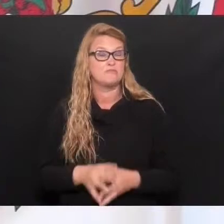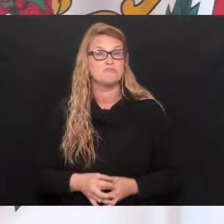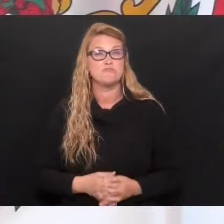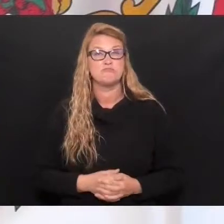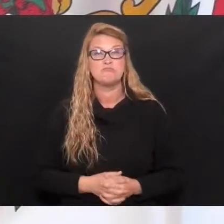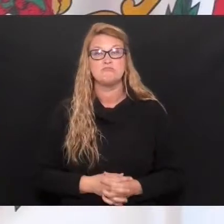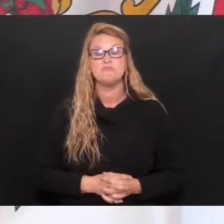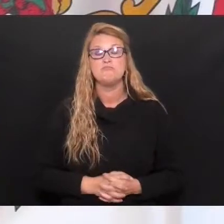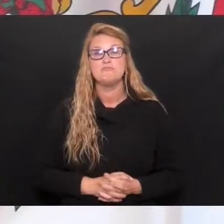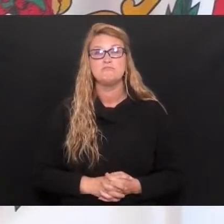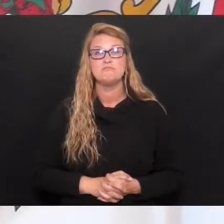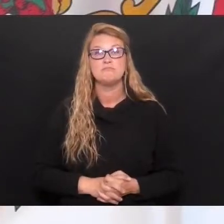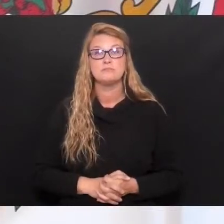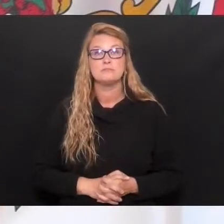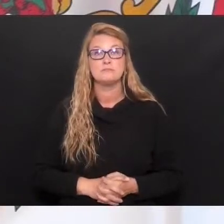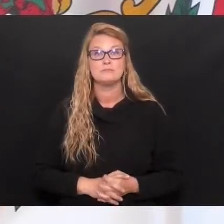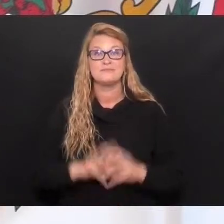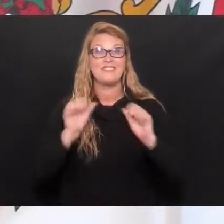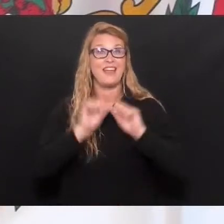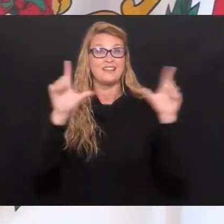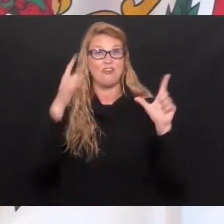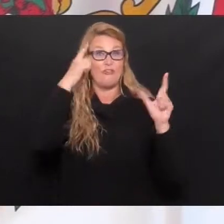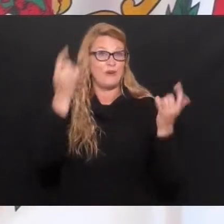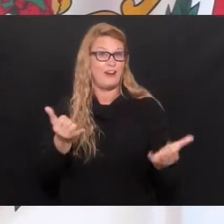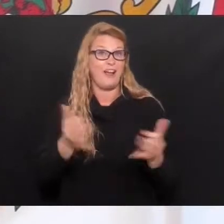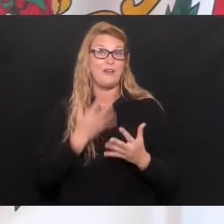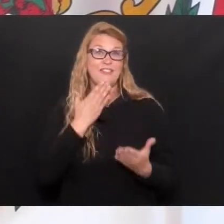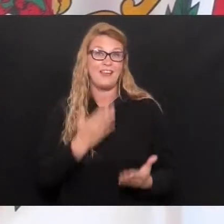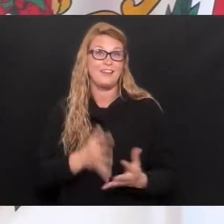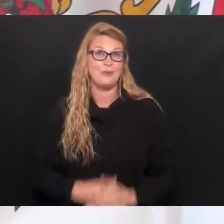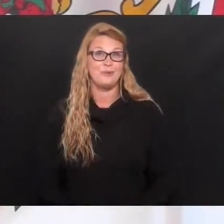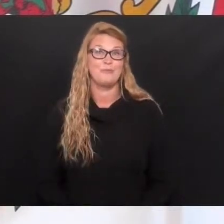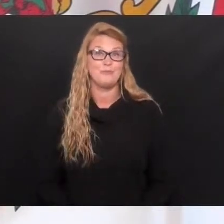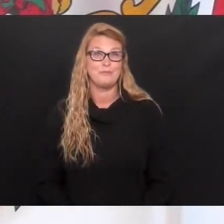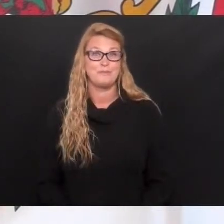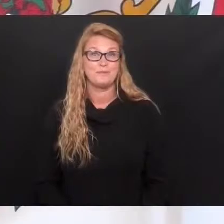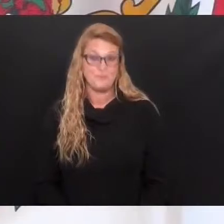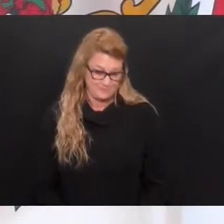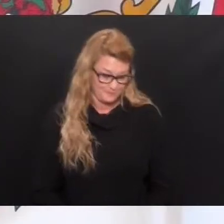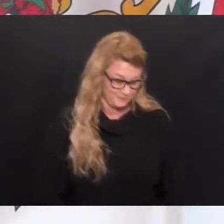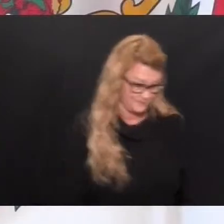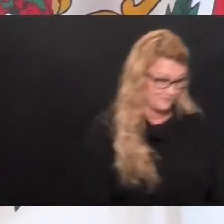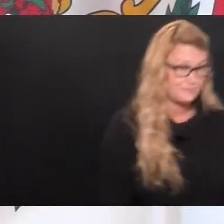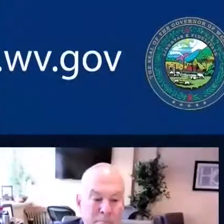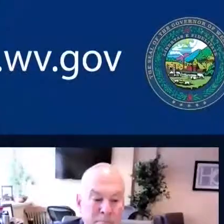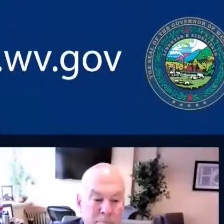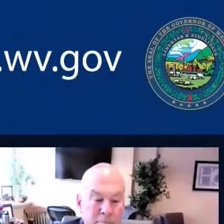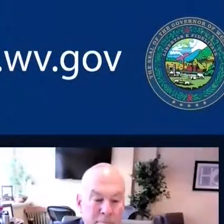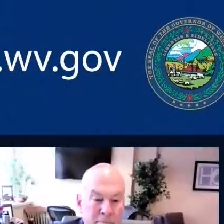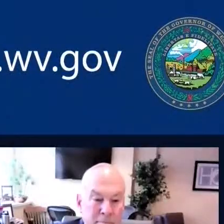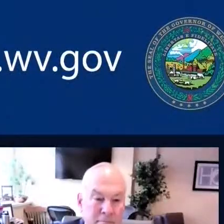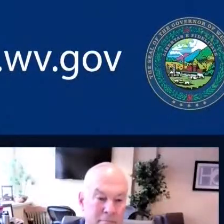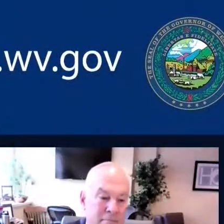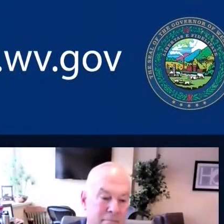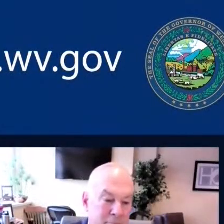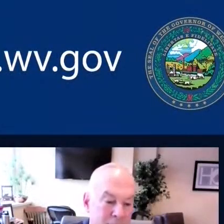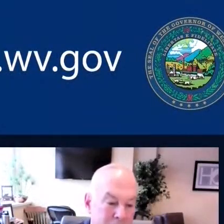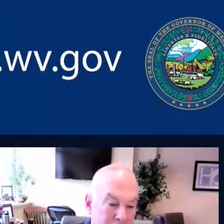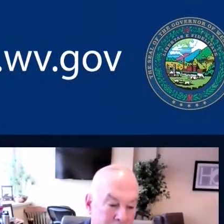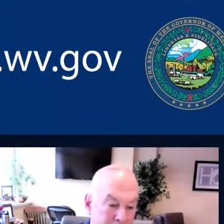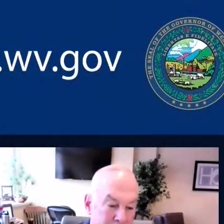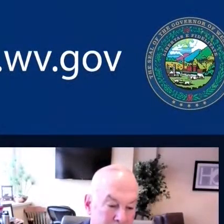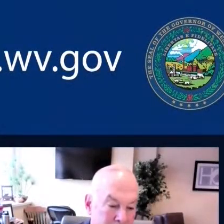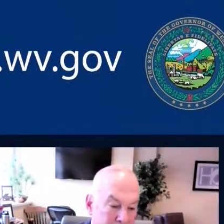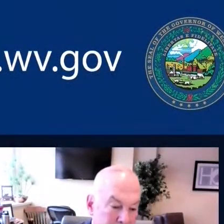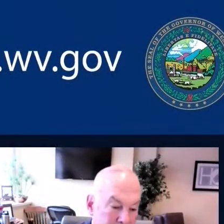so that's all I've got for right now. Thank y'all. All right, thank you, Governor. Let's now go to Dr. Clay Marsh, our coronavirus